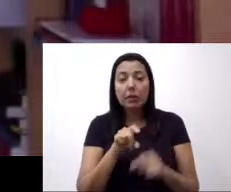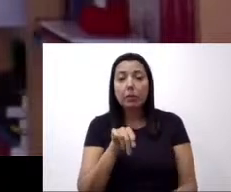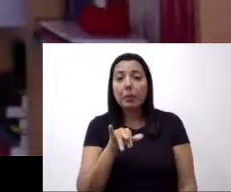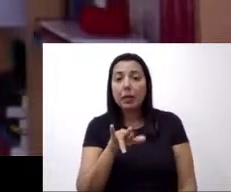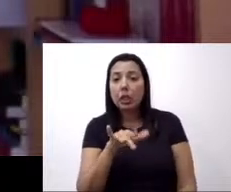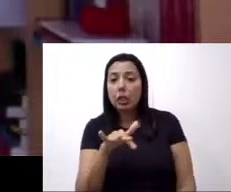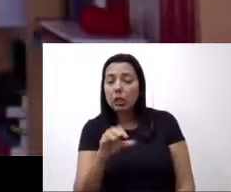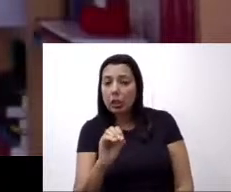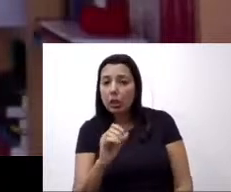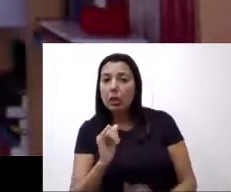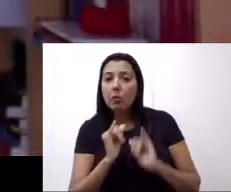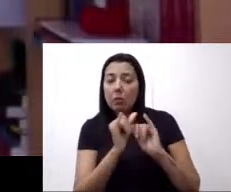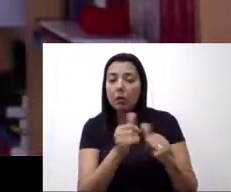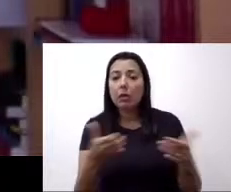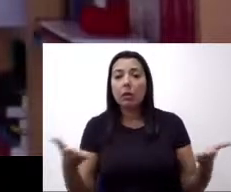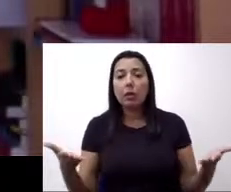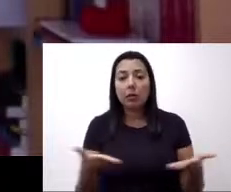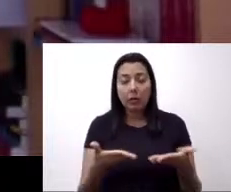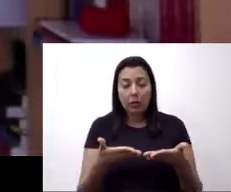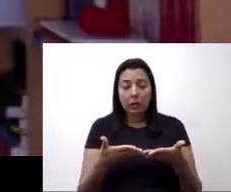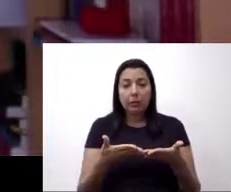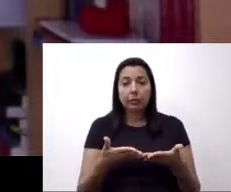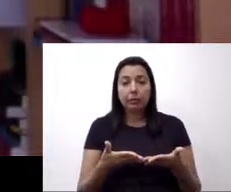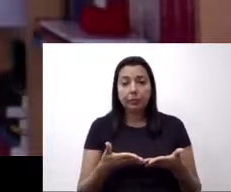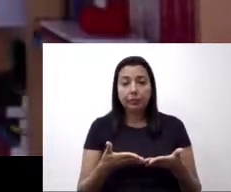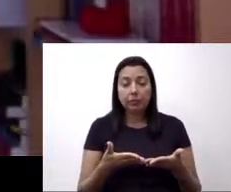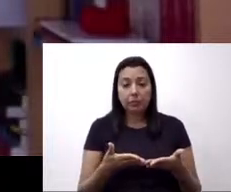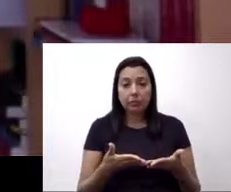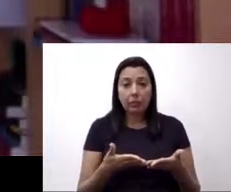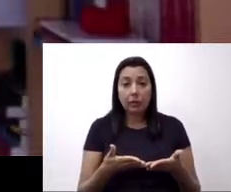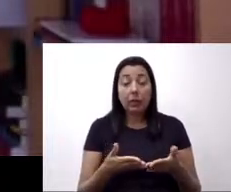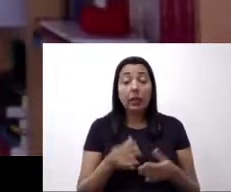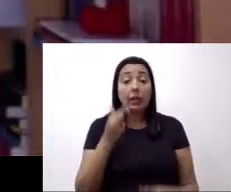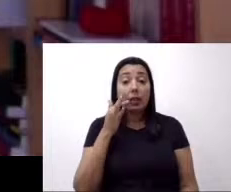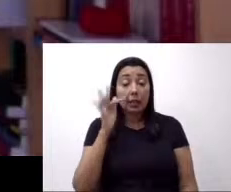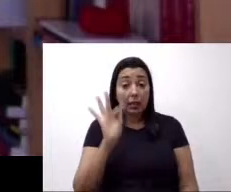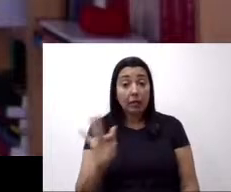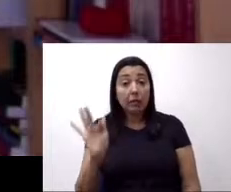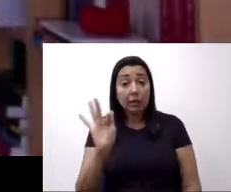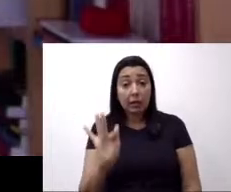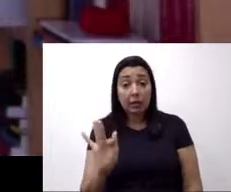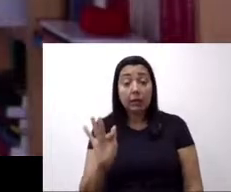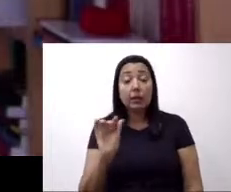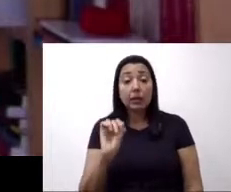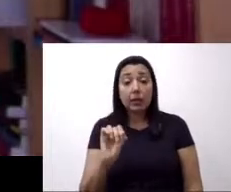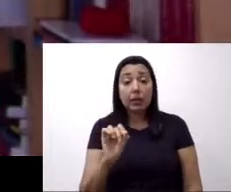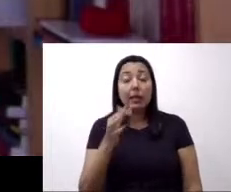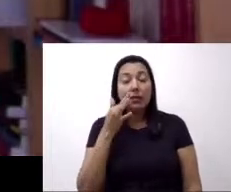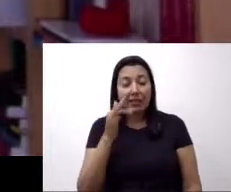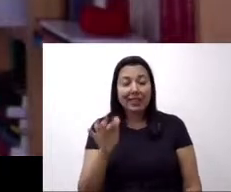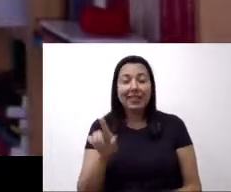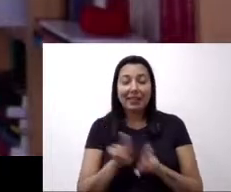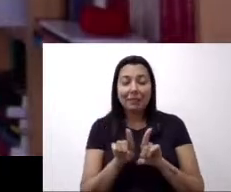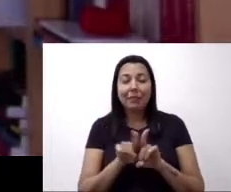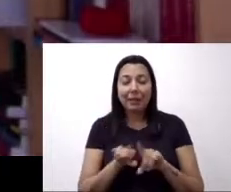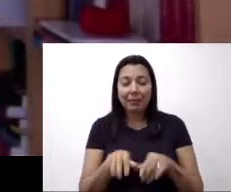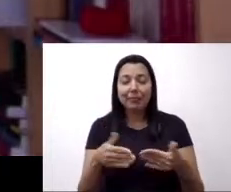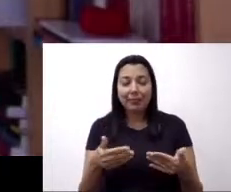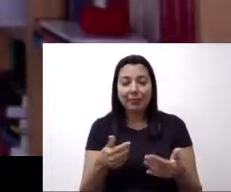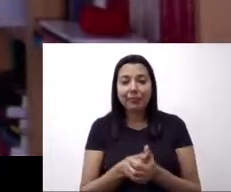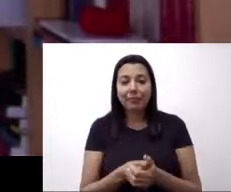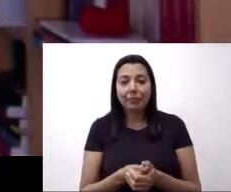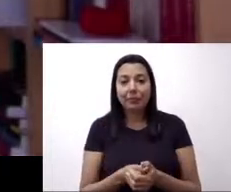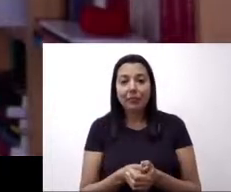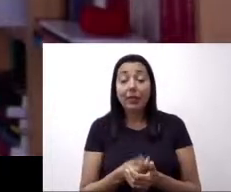published in France, in French. And soon in English. Soon in